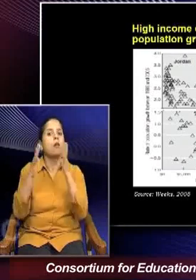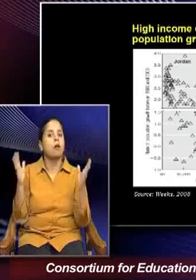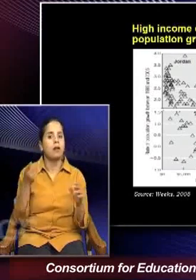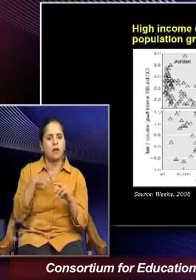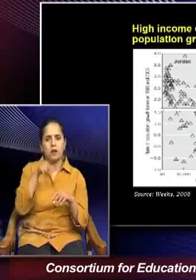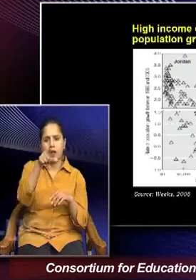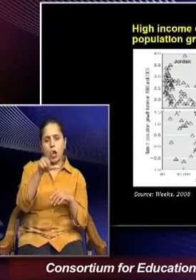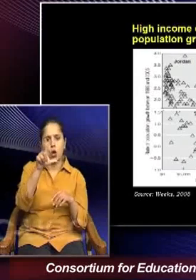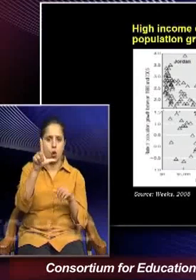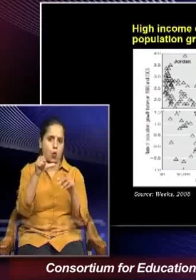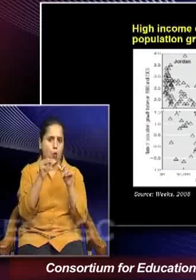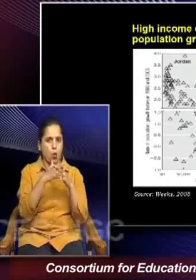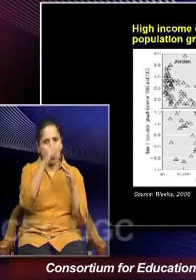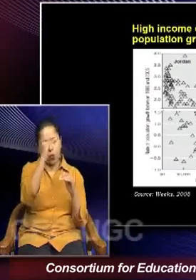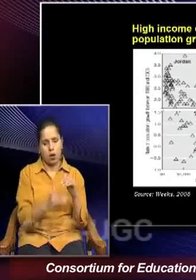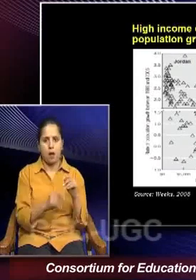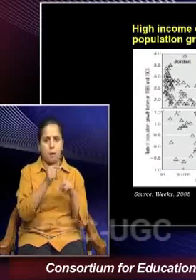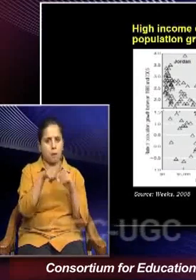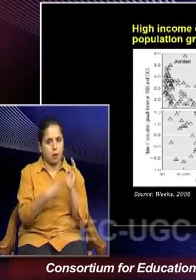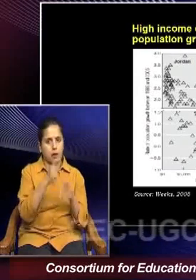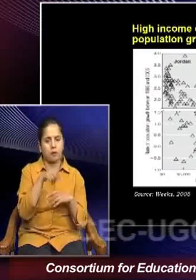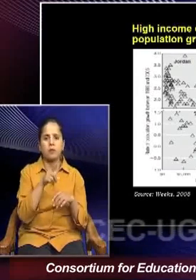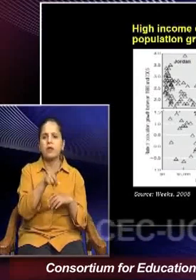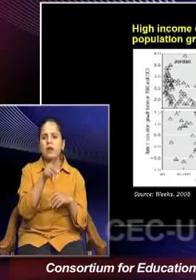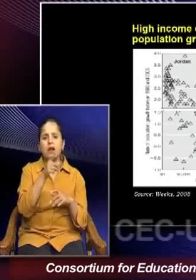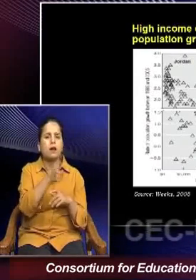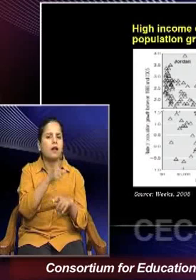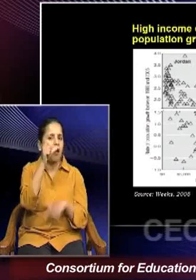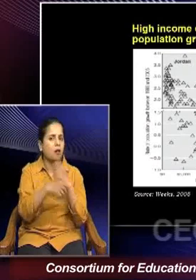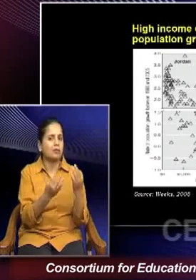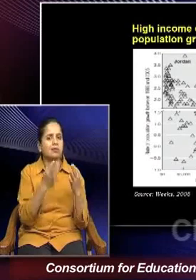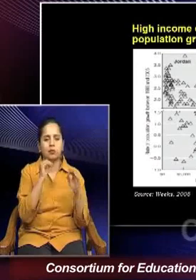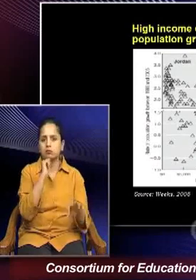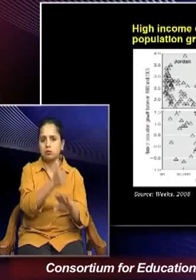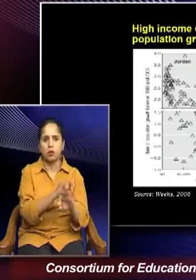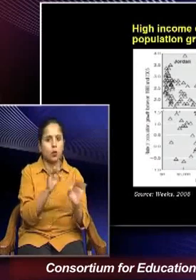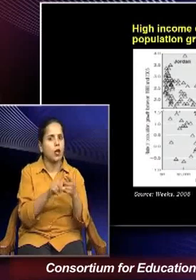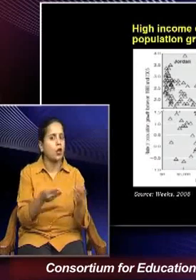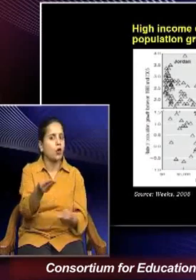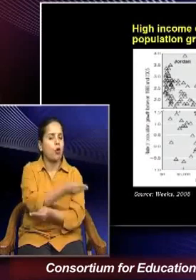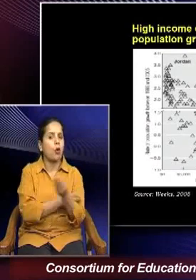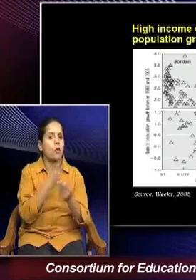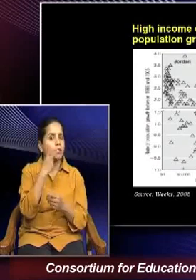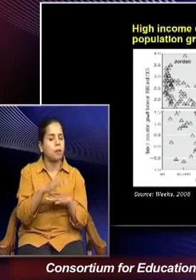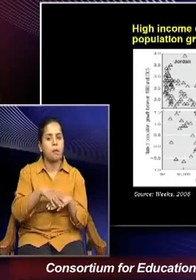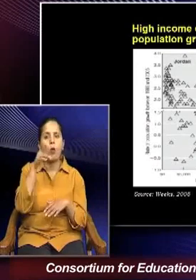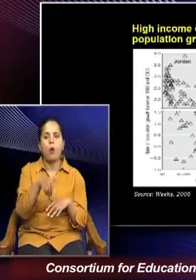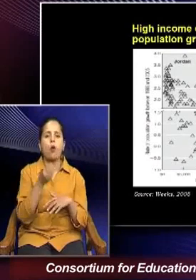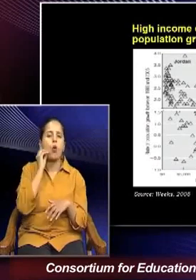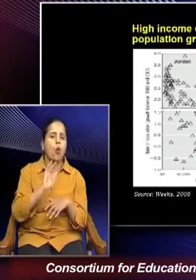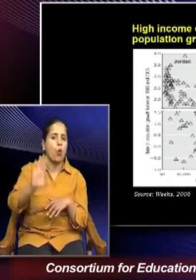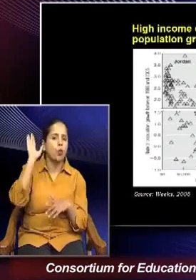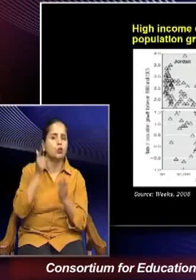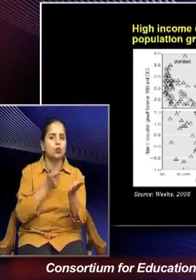per capita income, basically refers to that they have weak industrial infrastructure, rather than the economy is mostly traditional,